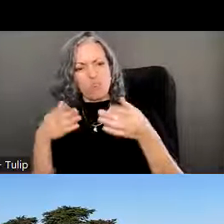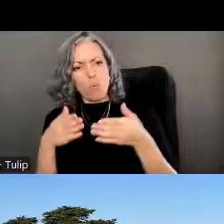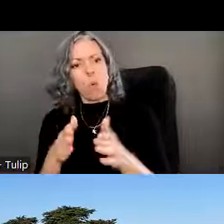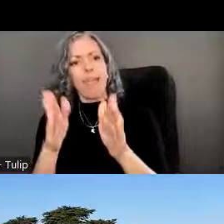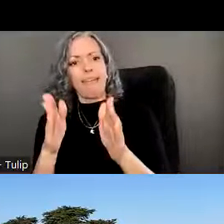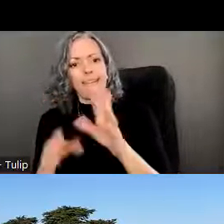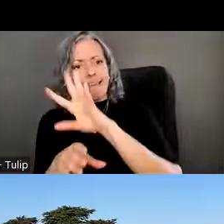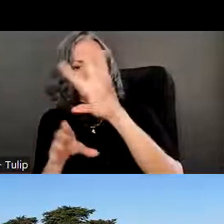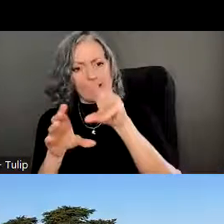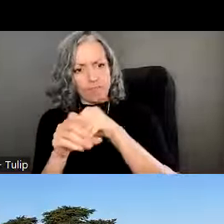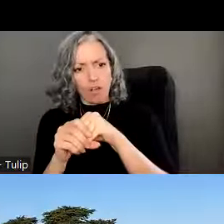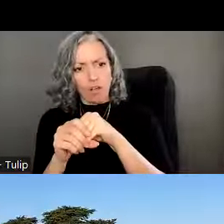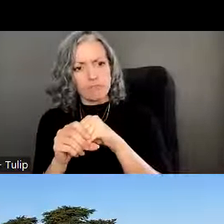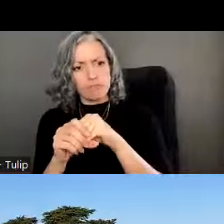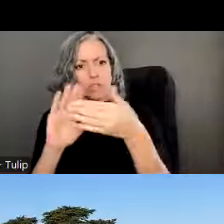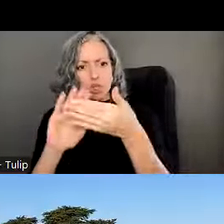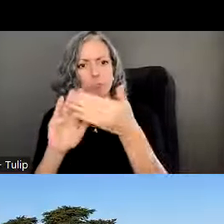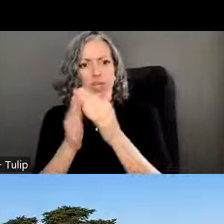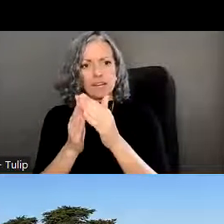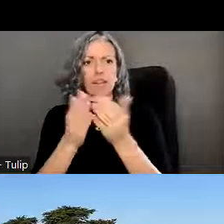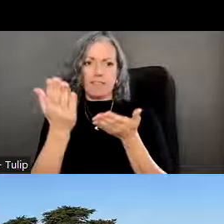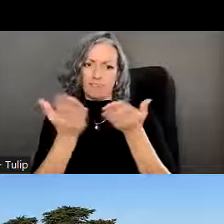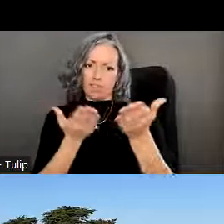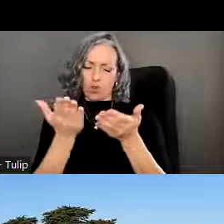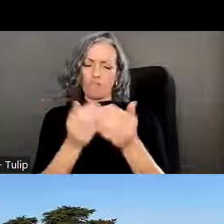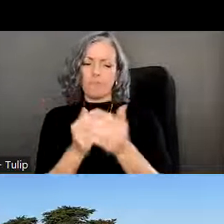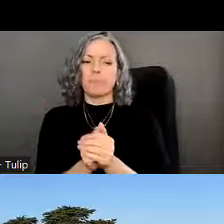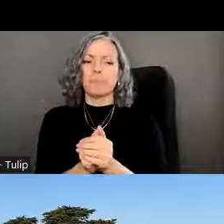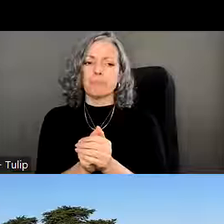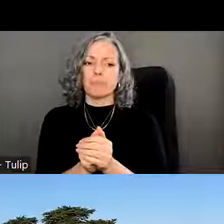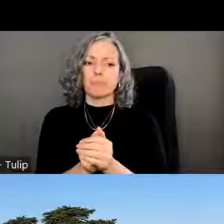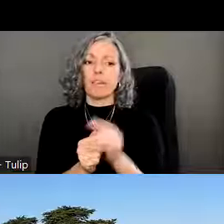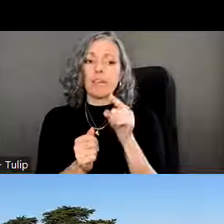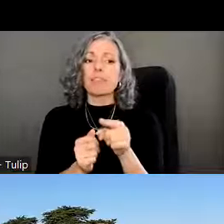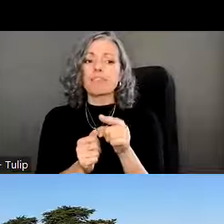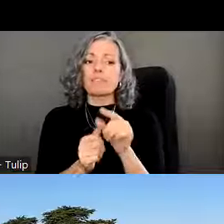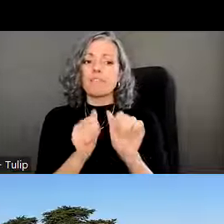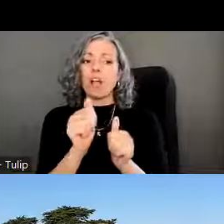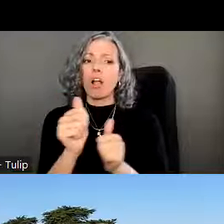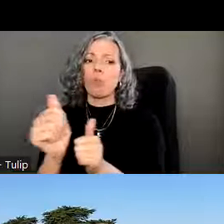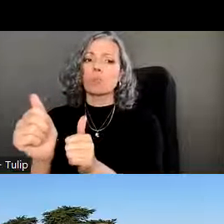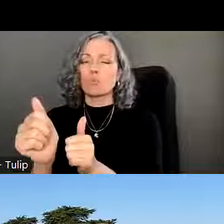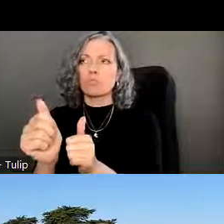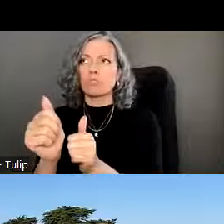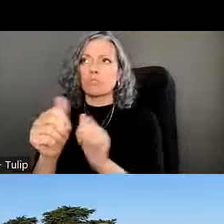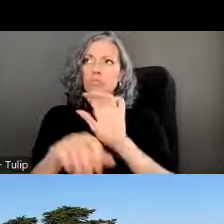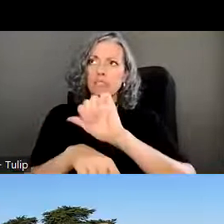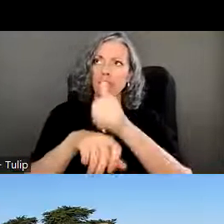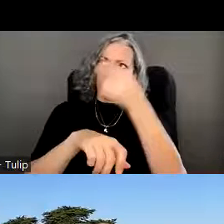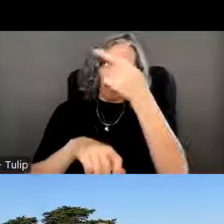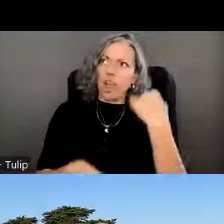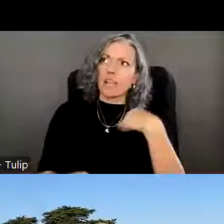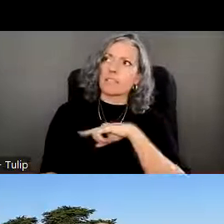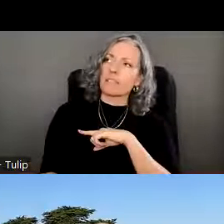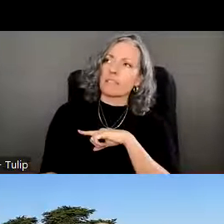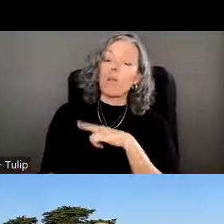within the communities that they serve. This follows a model for us because